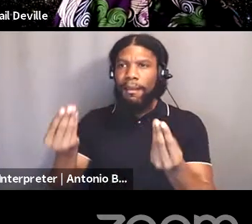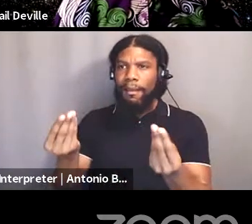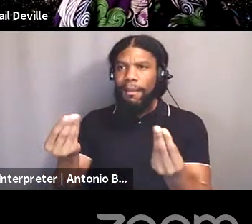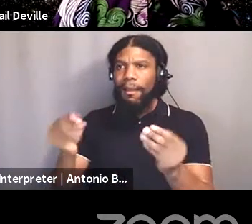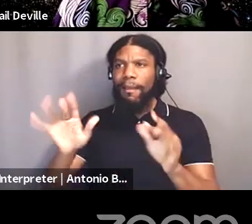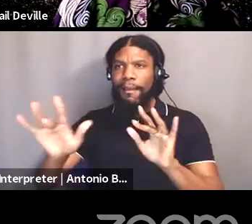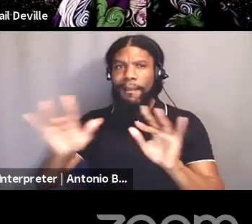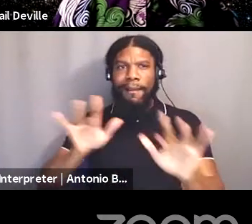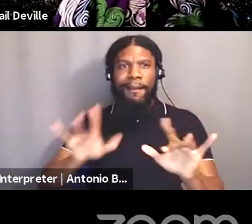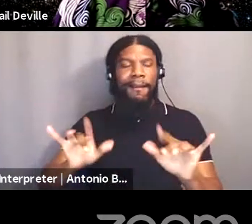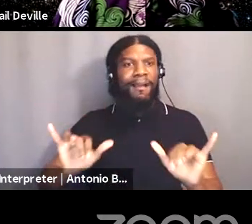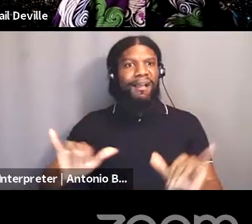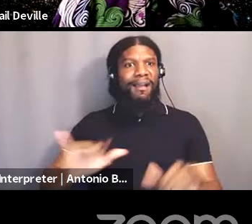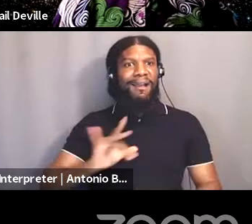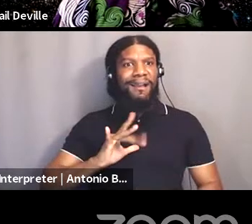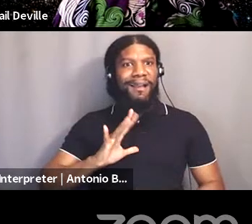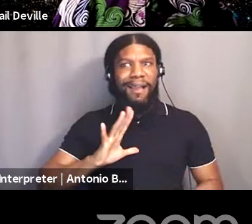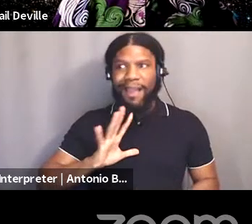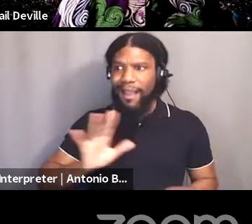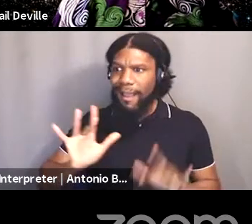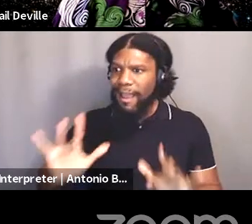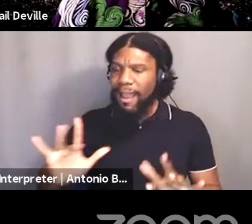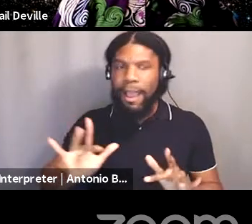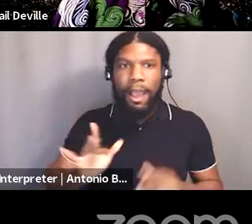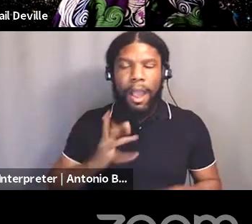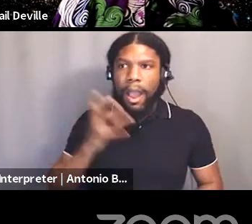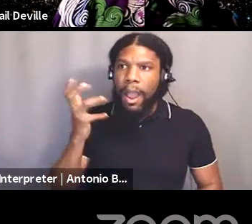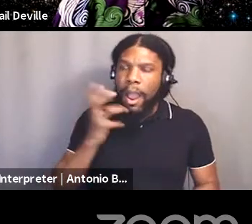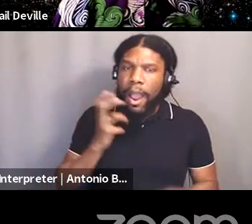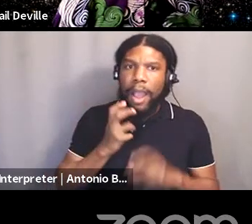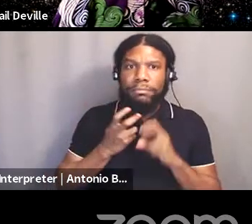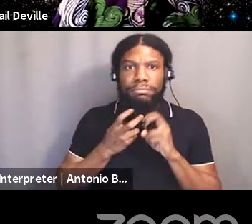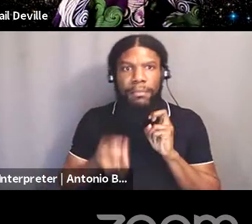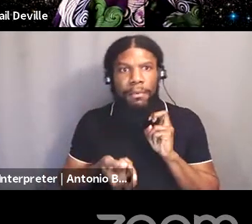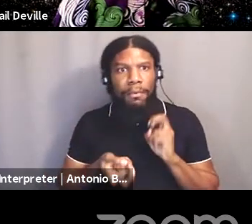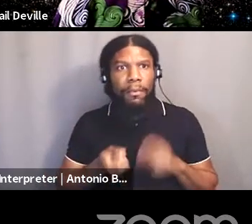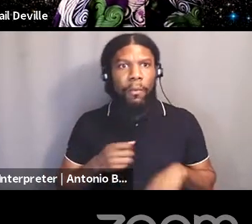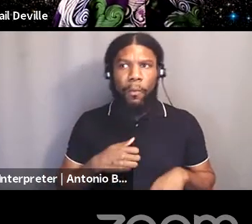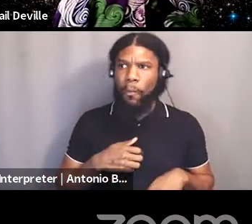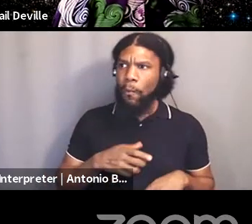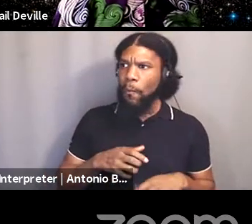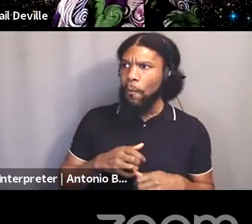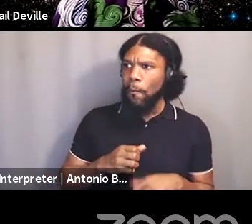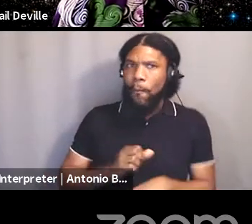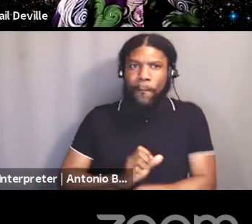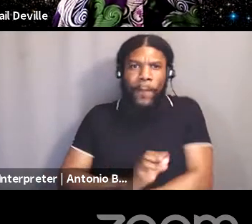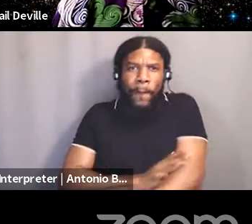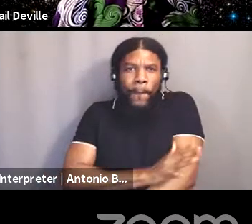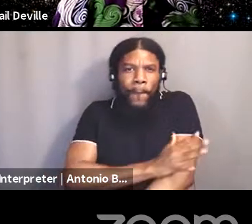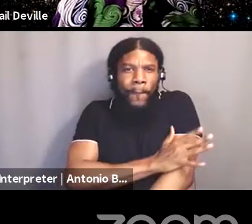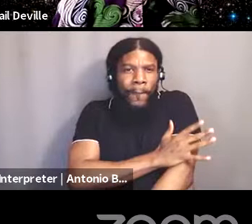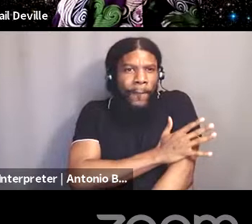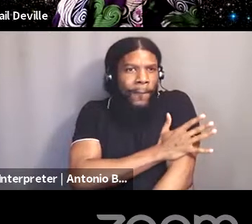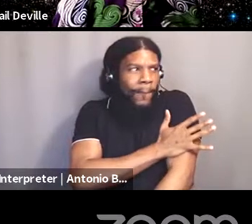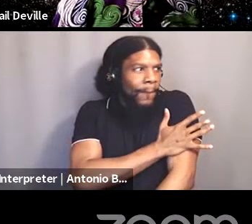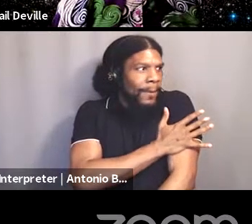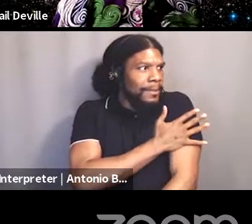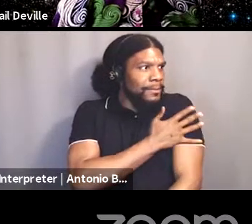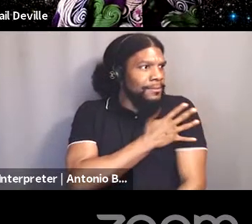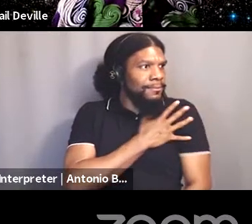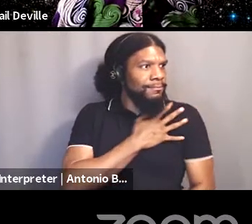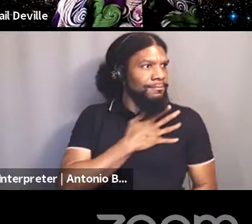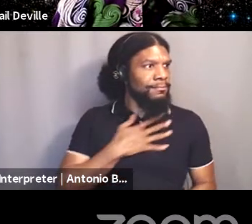both excited, in awe, turned on, calmed,